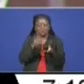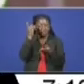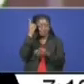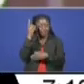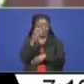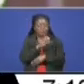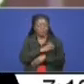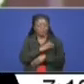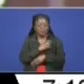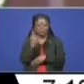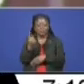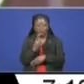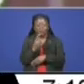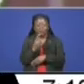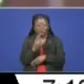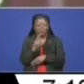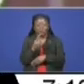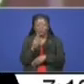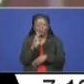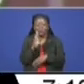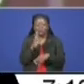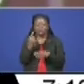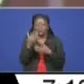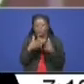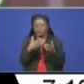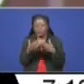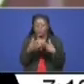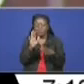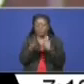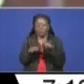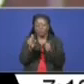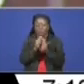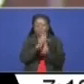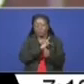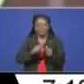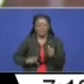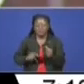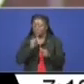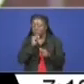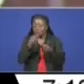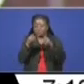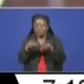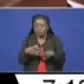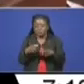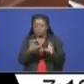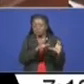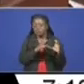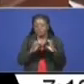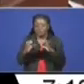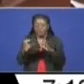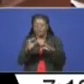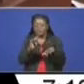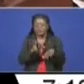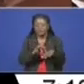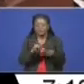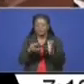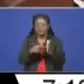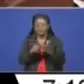with kings, still did not lose the common touch. And this word